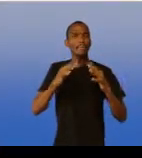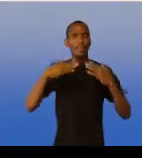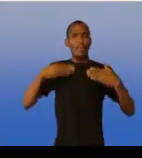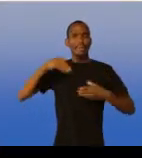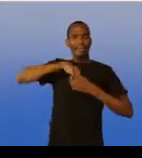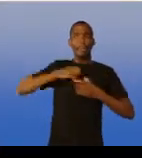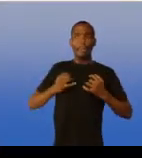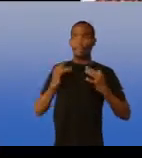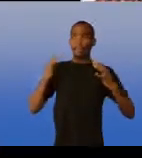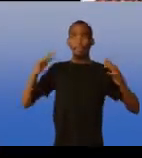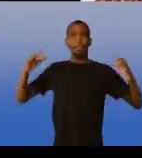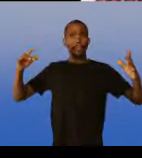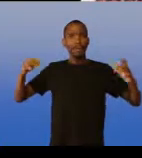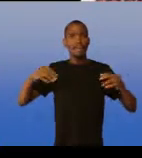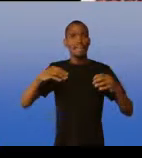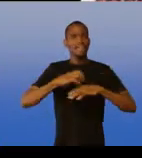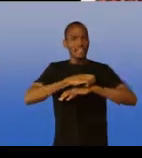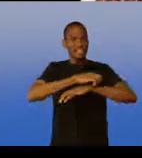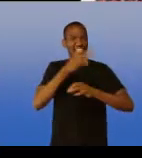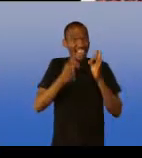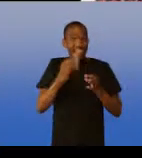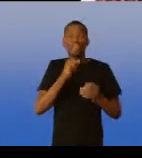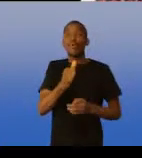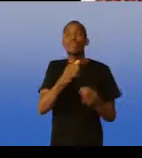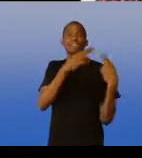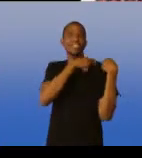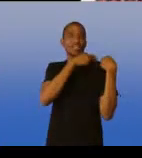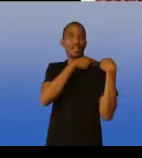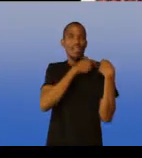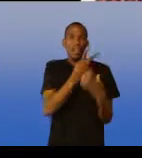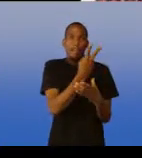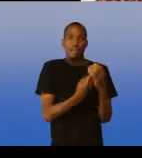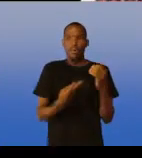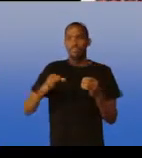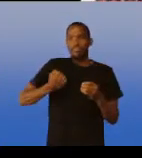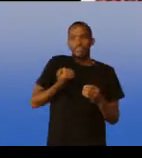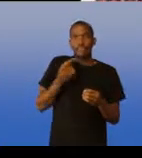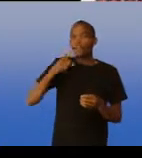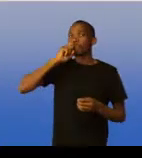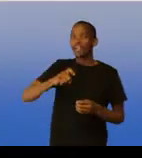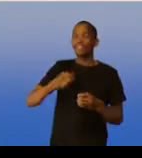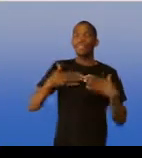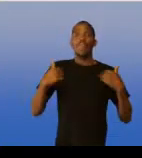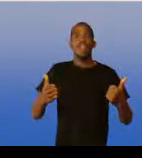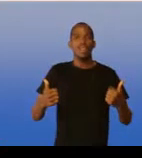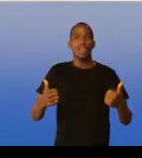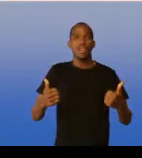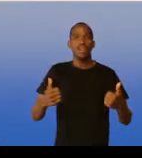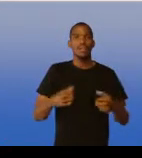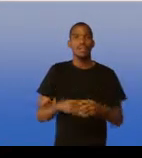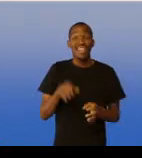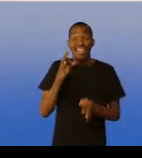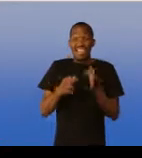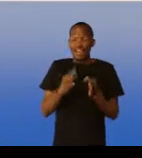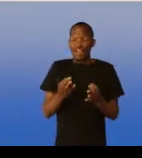body if you are not responsible. So both of you should be generally well. My advice is that if you happen to